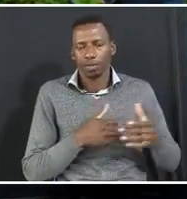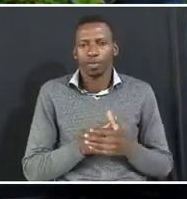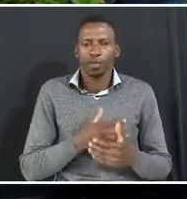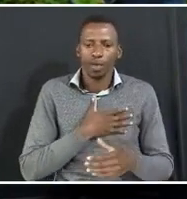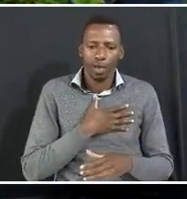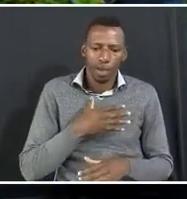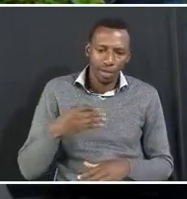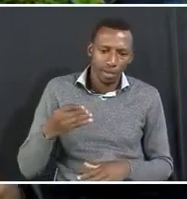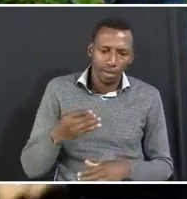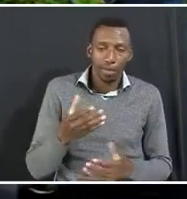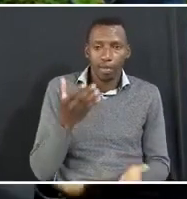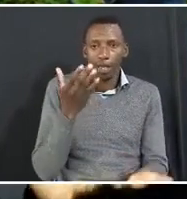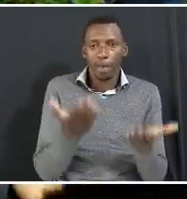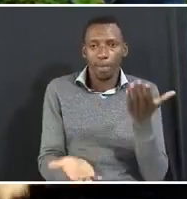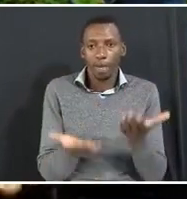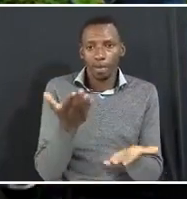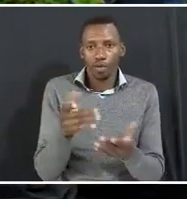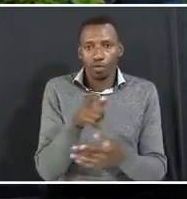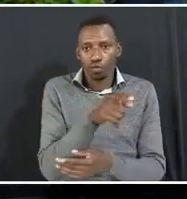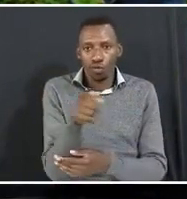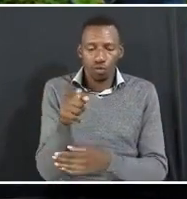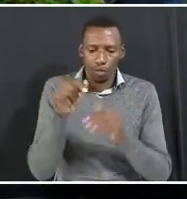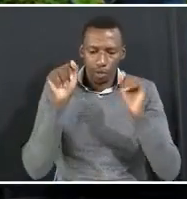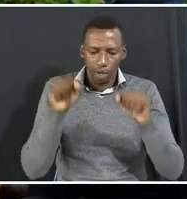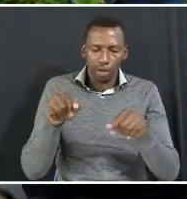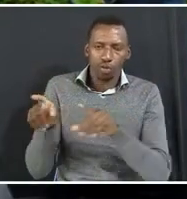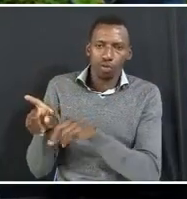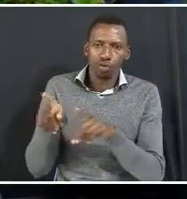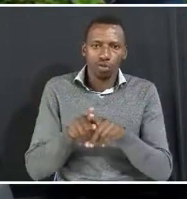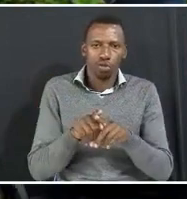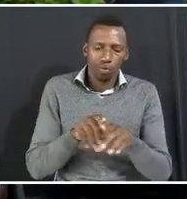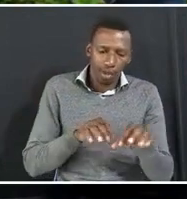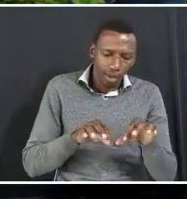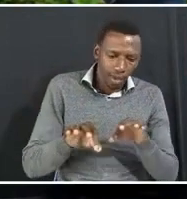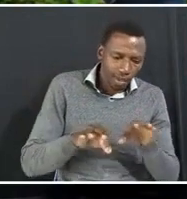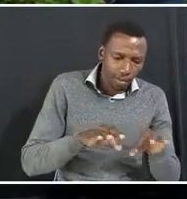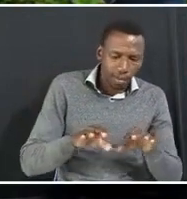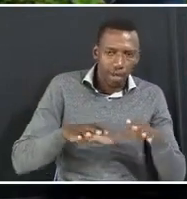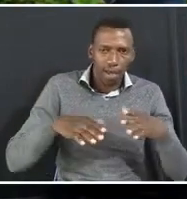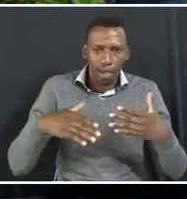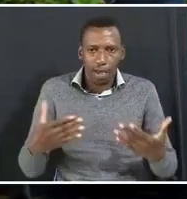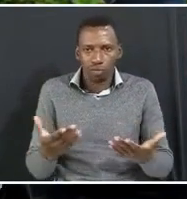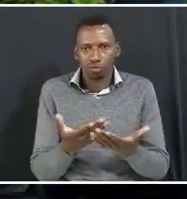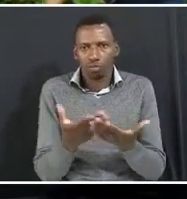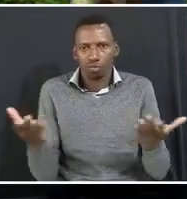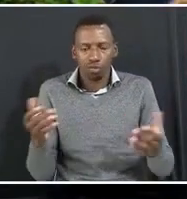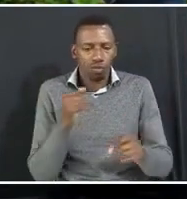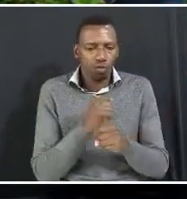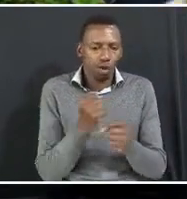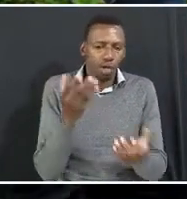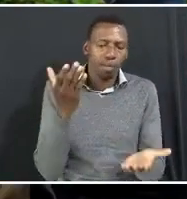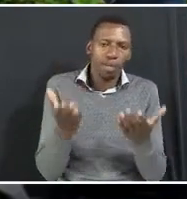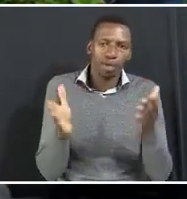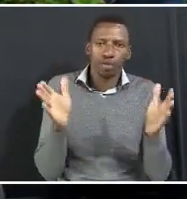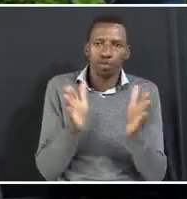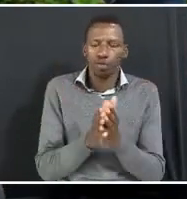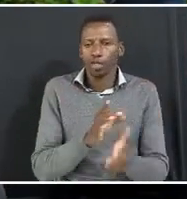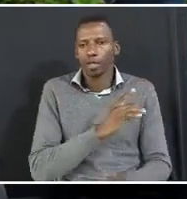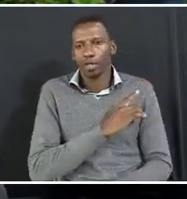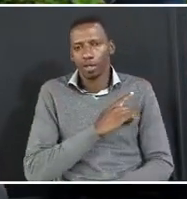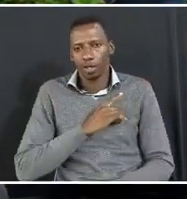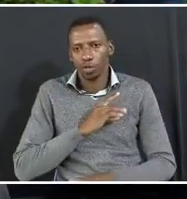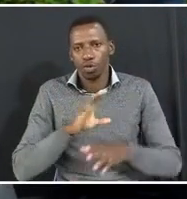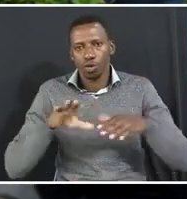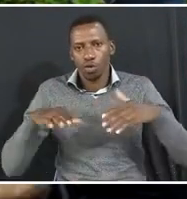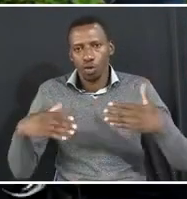And perhaps you could also elaborate how you work maybe with the deacon or community